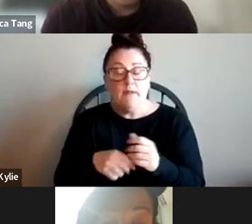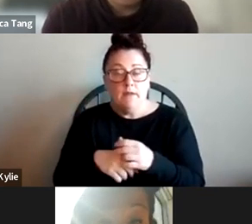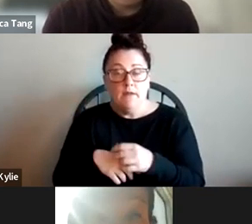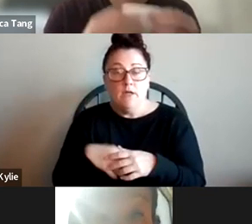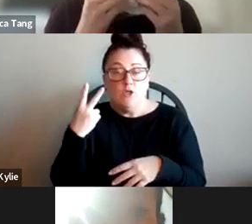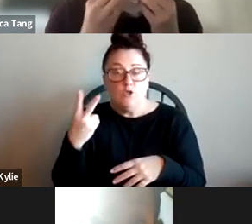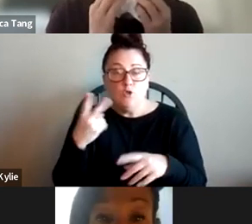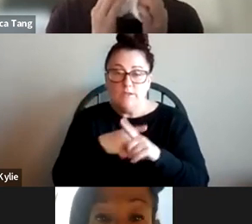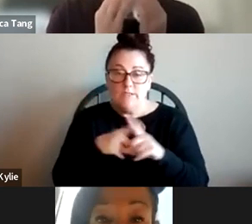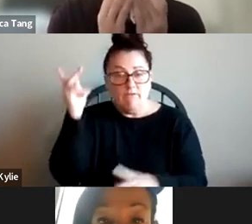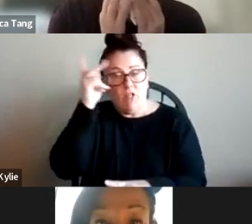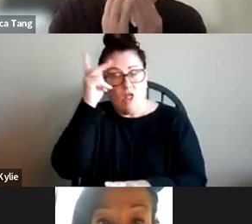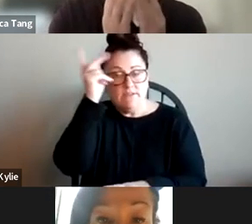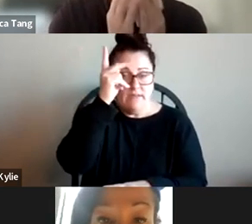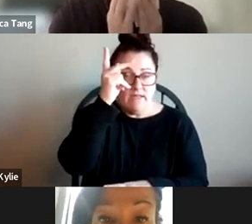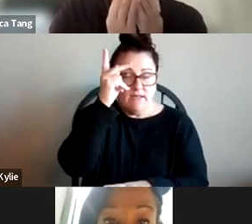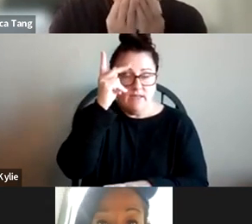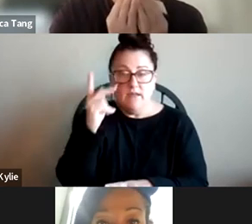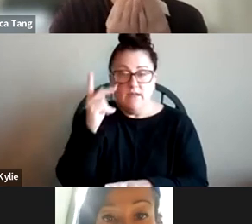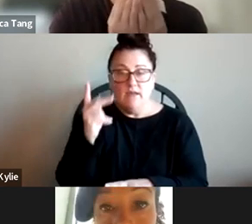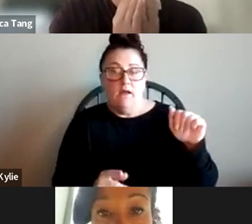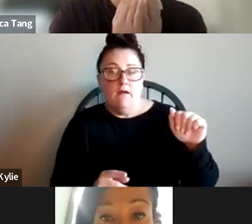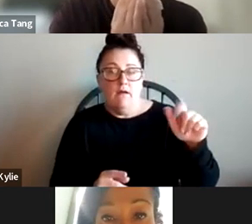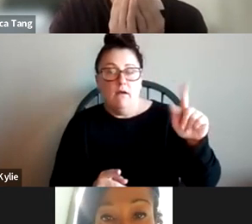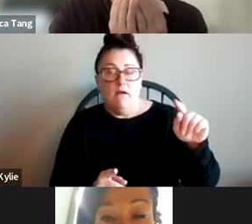different philosophies regarding alternative ed.